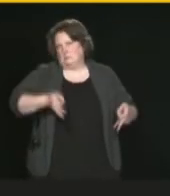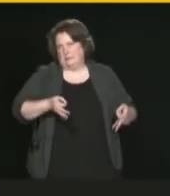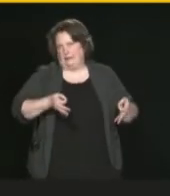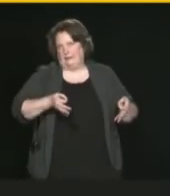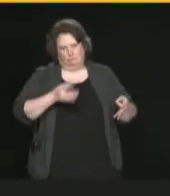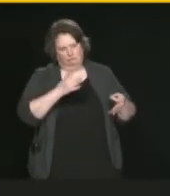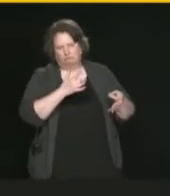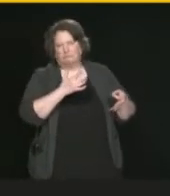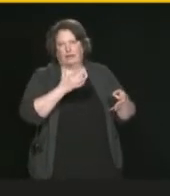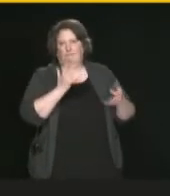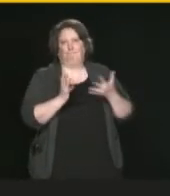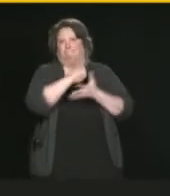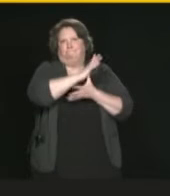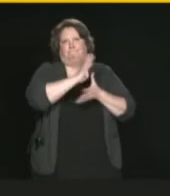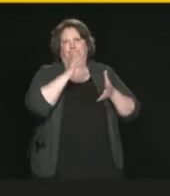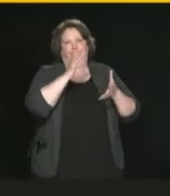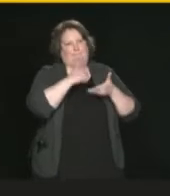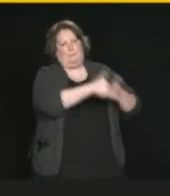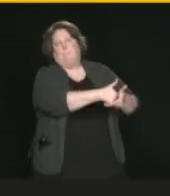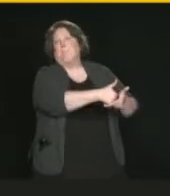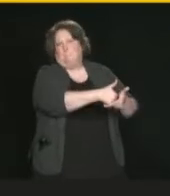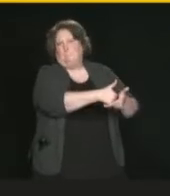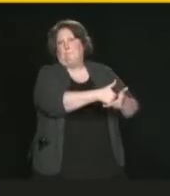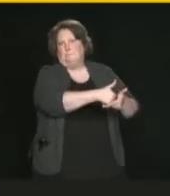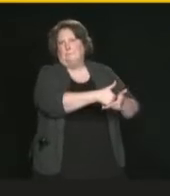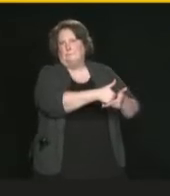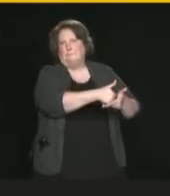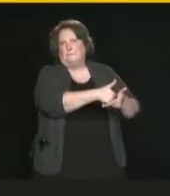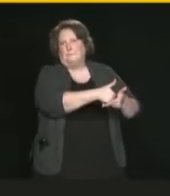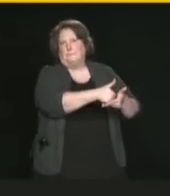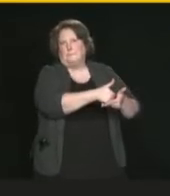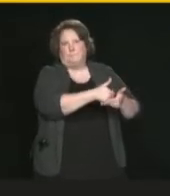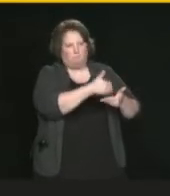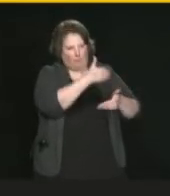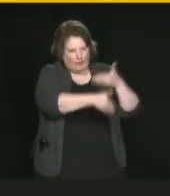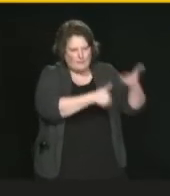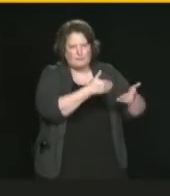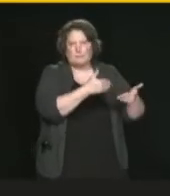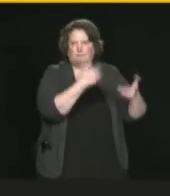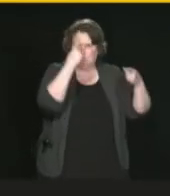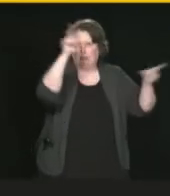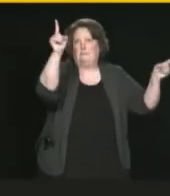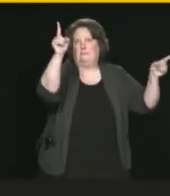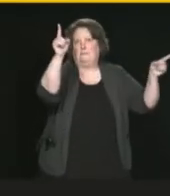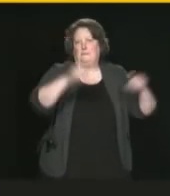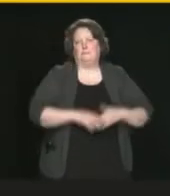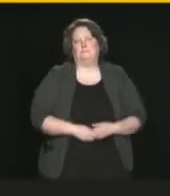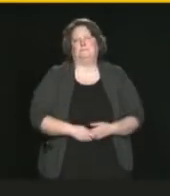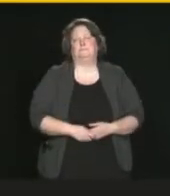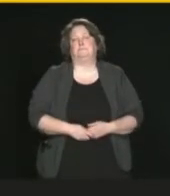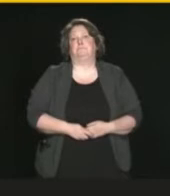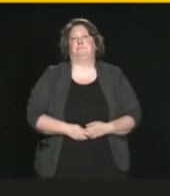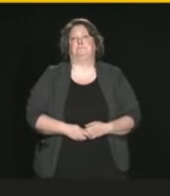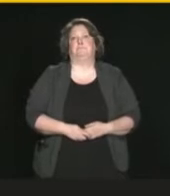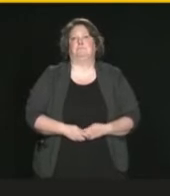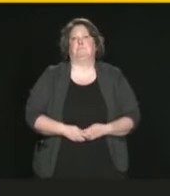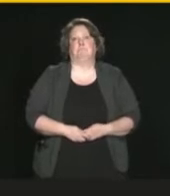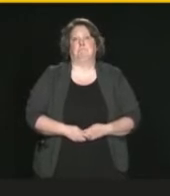choice of helping them. Because in order to get through this crisis, this health